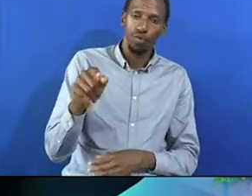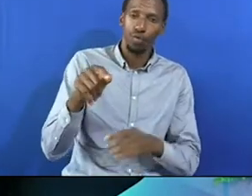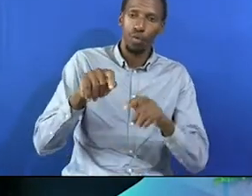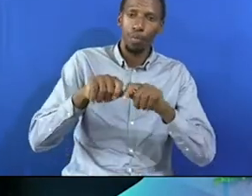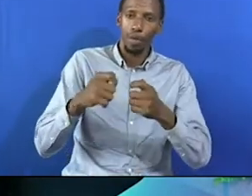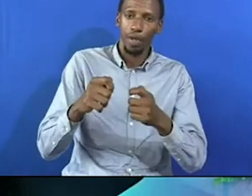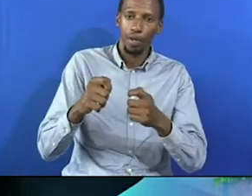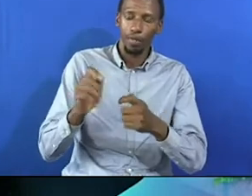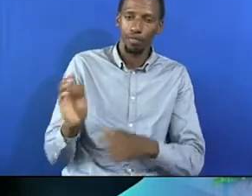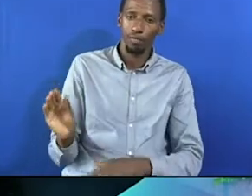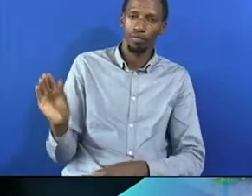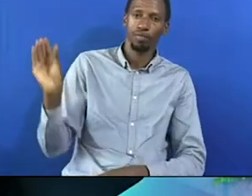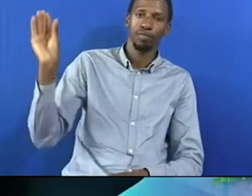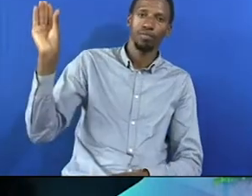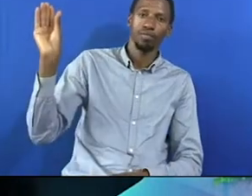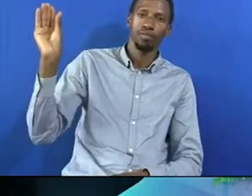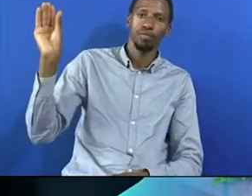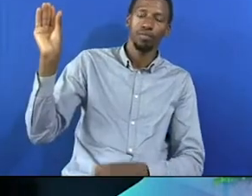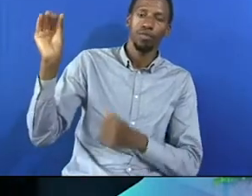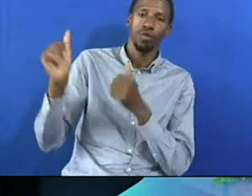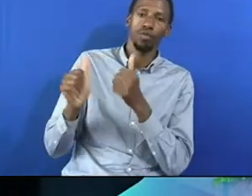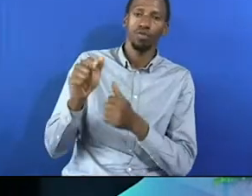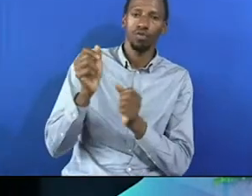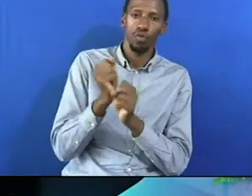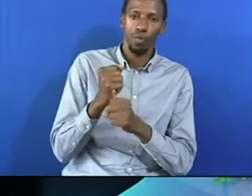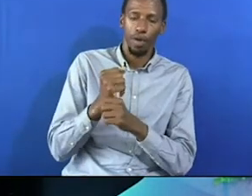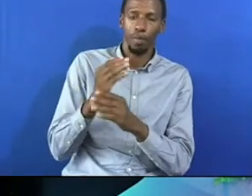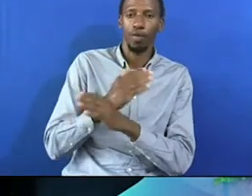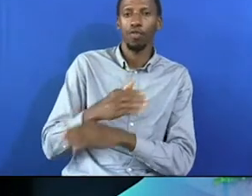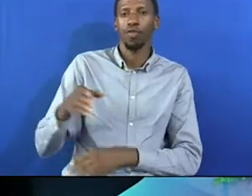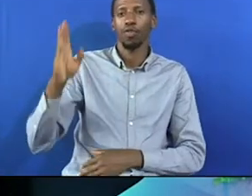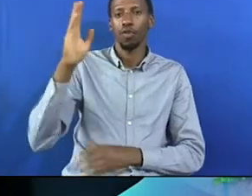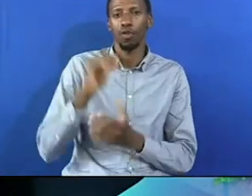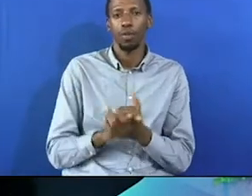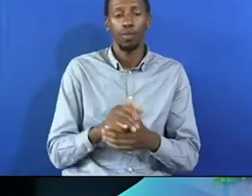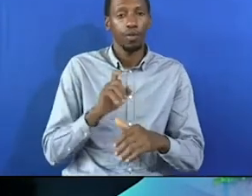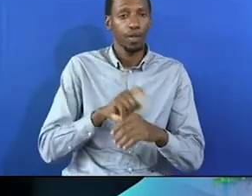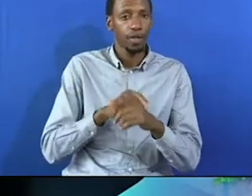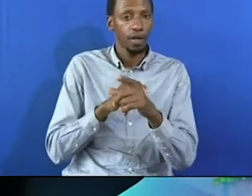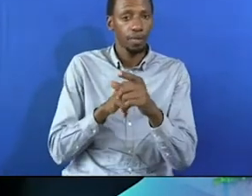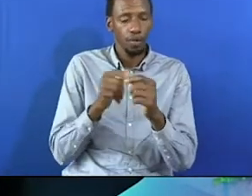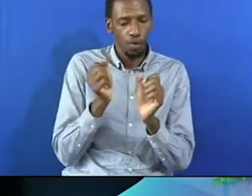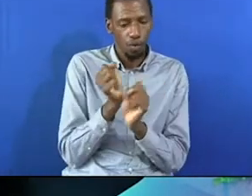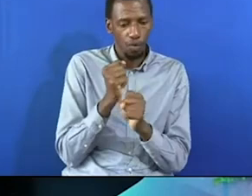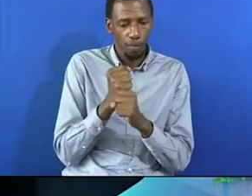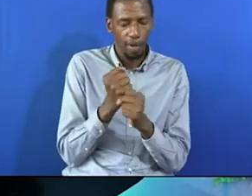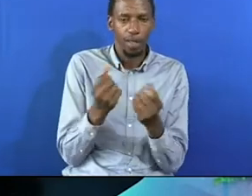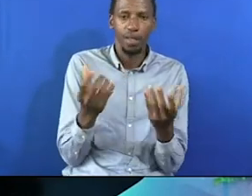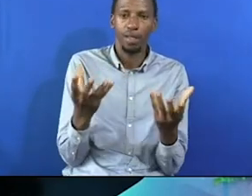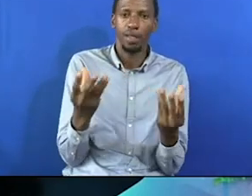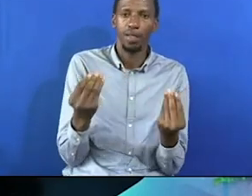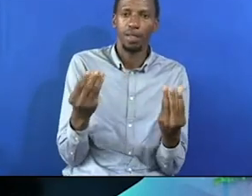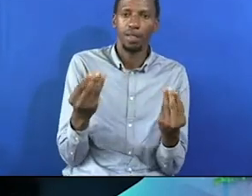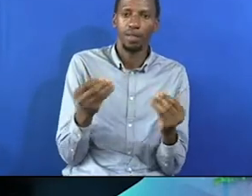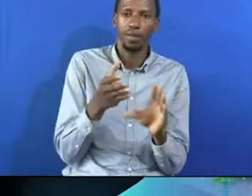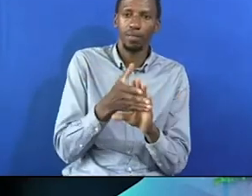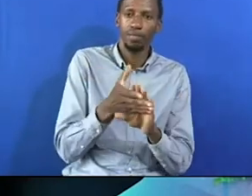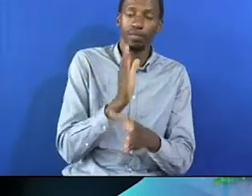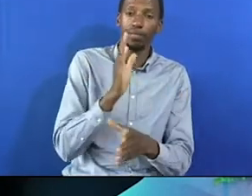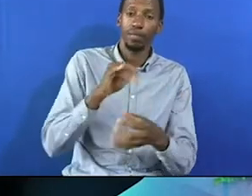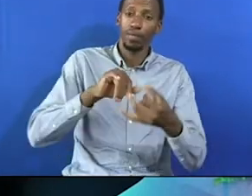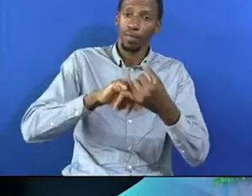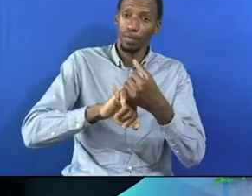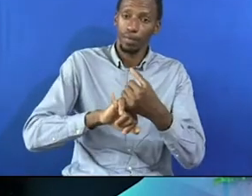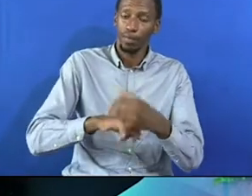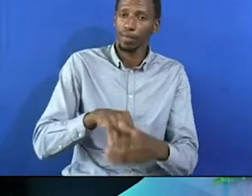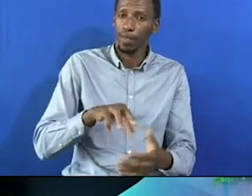God. And so, when you just make it easy to exit marriage, you